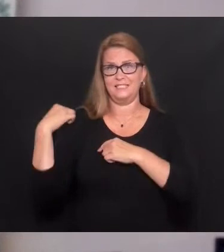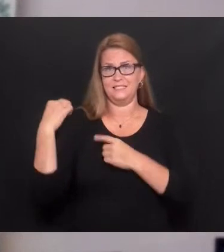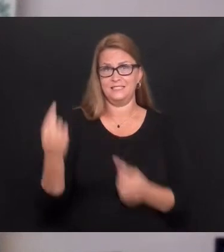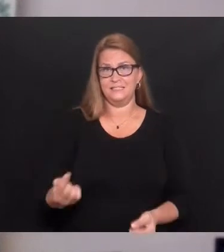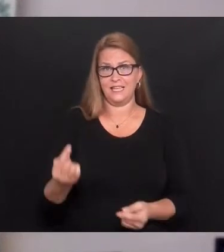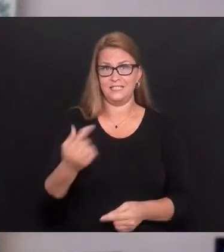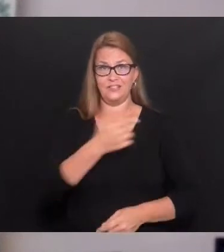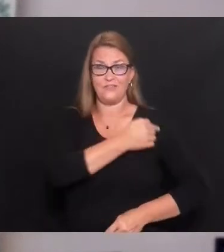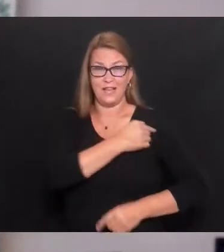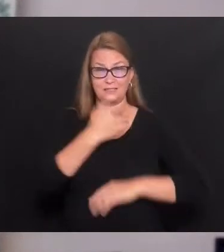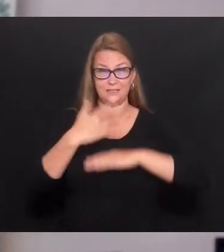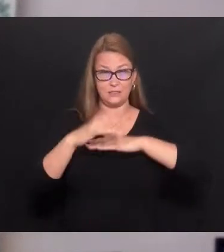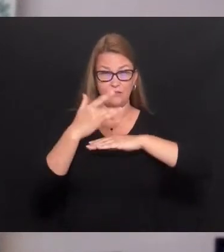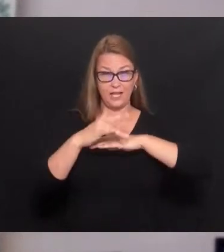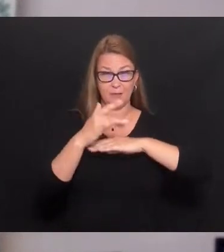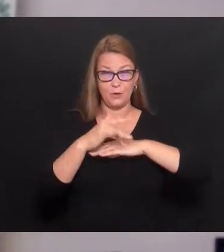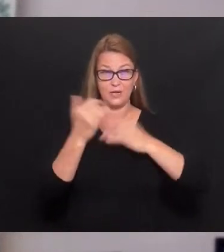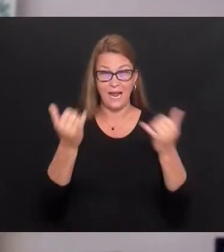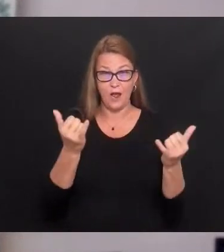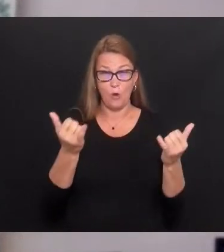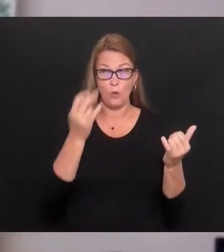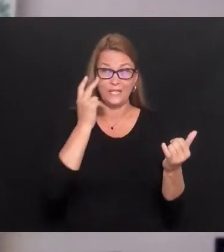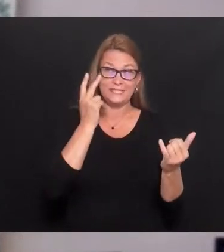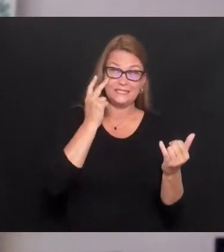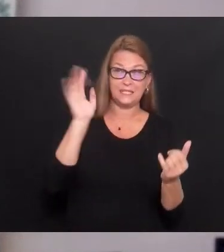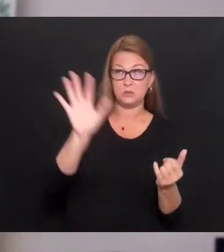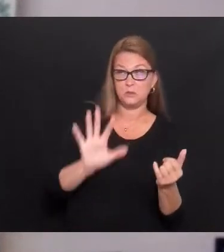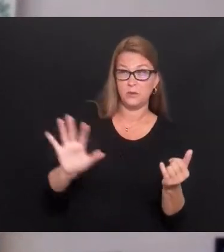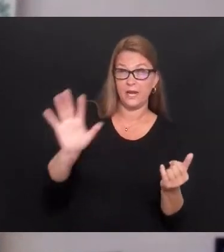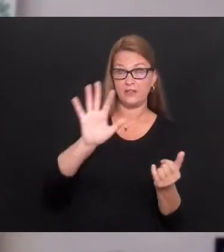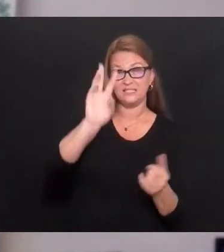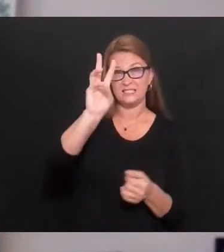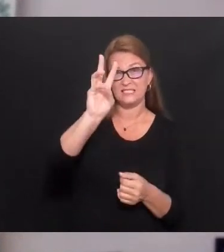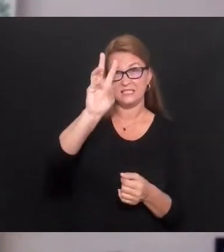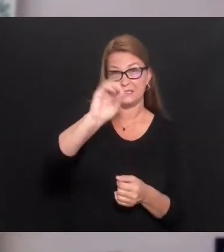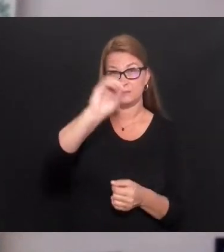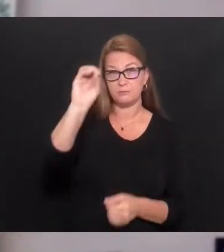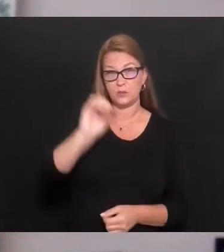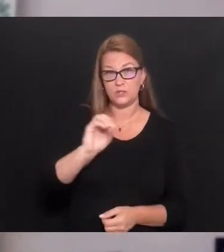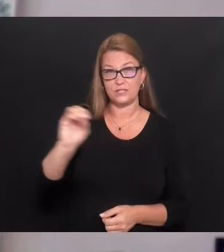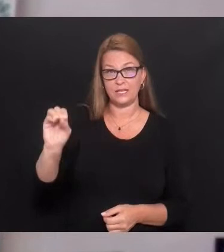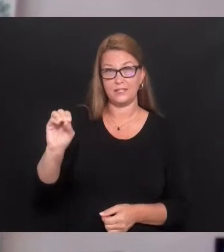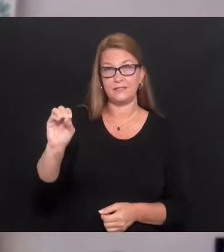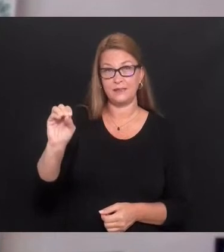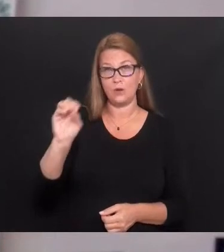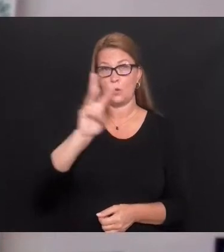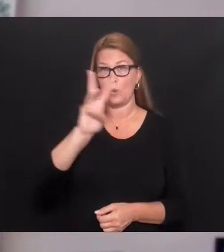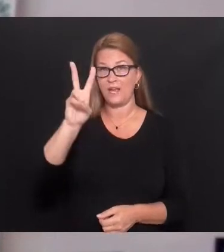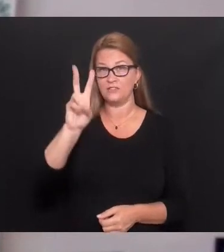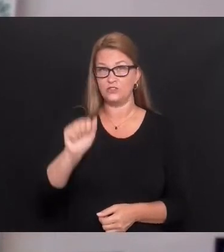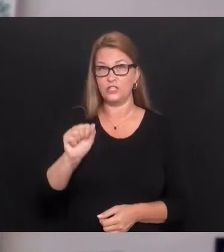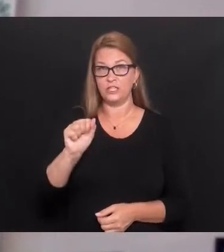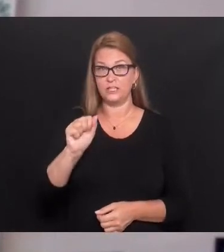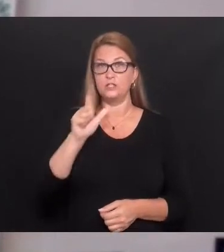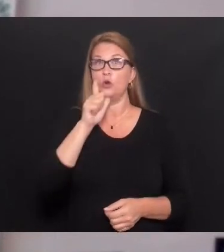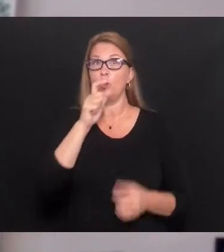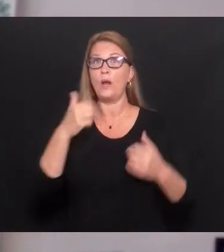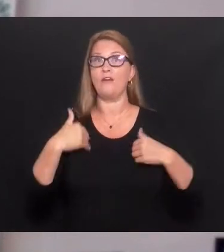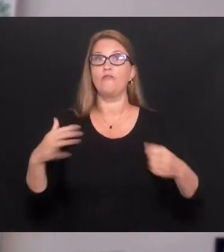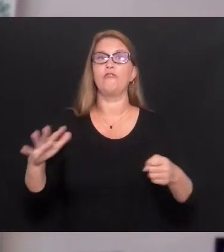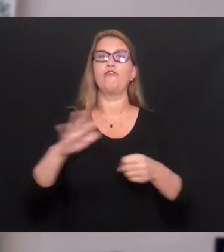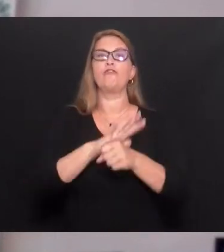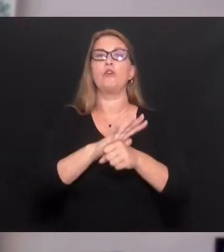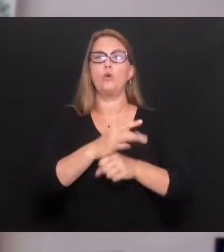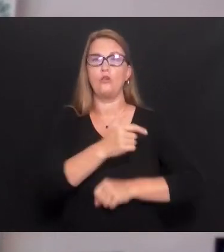became available, we see that about 6% of West Virginians who've been fully vaccinated